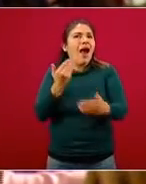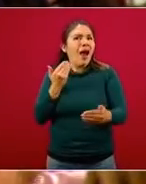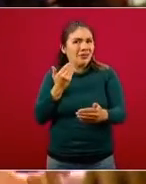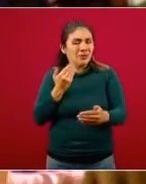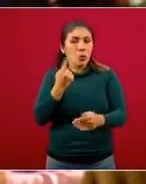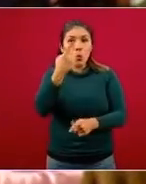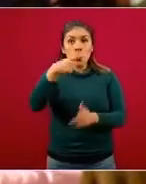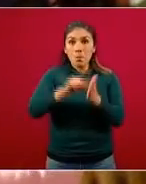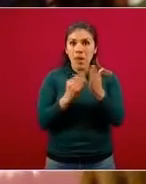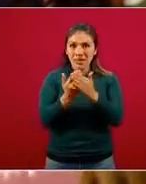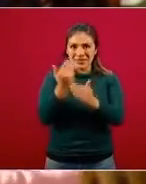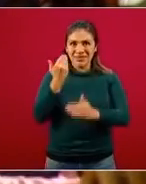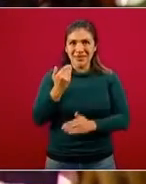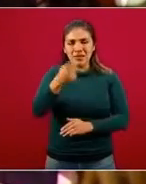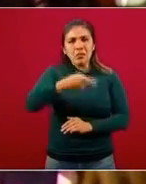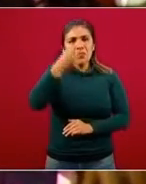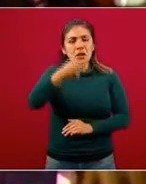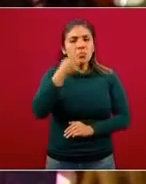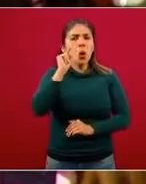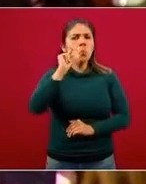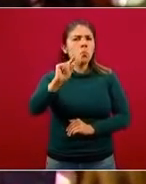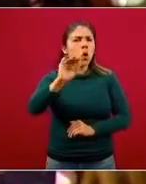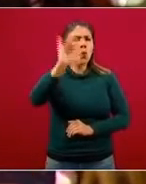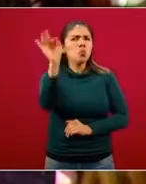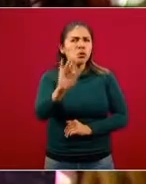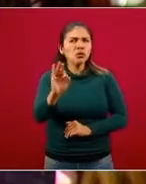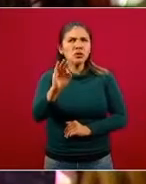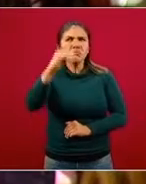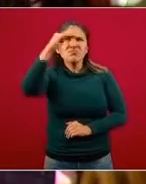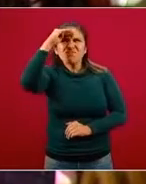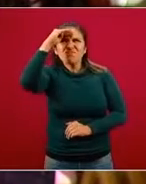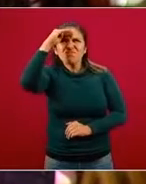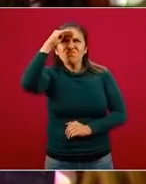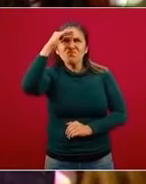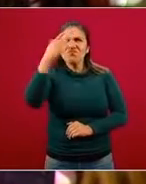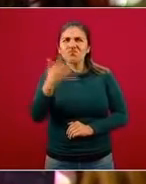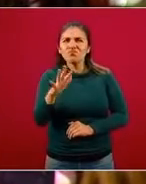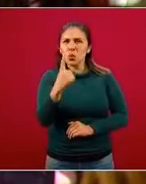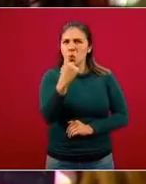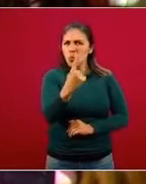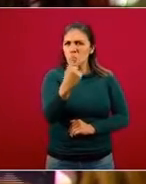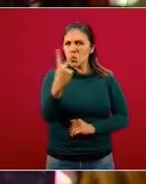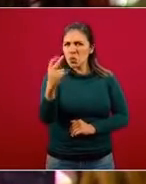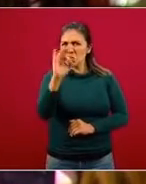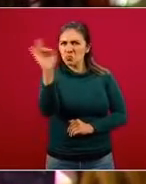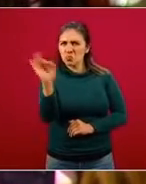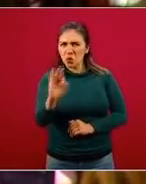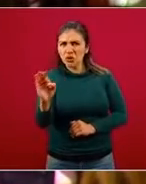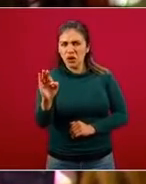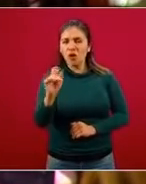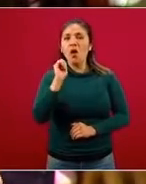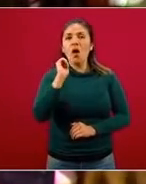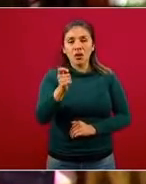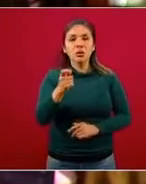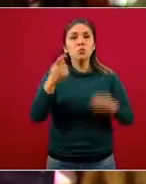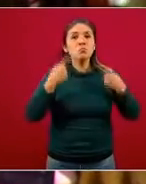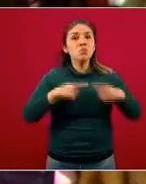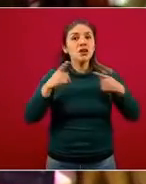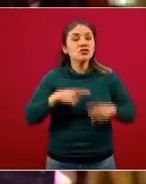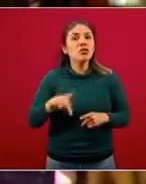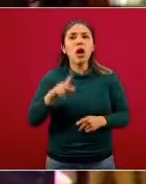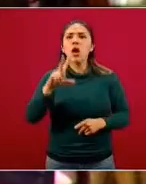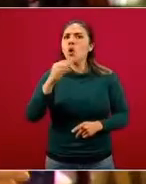have a chronic disease. We saw last week that there was a very small percentage, maybe 1